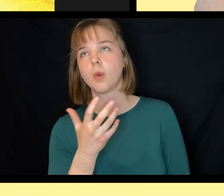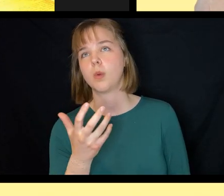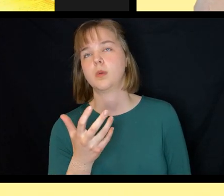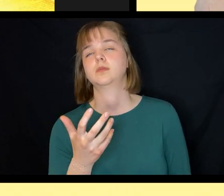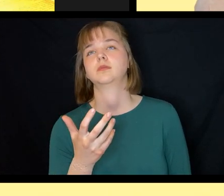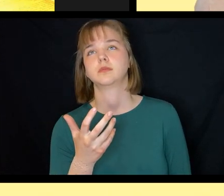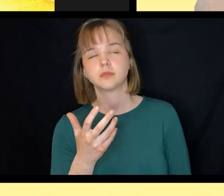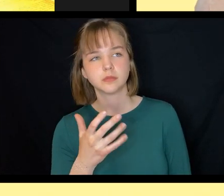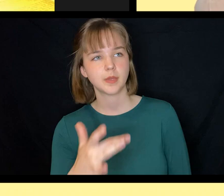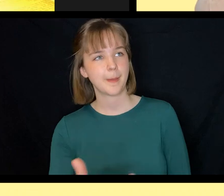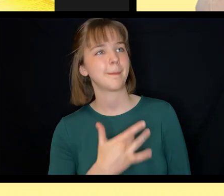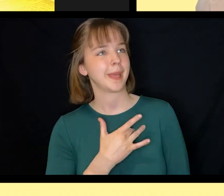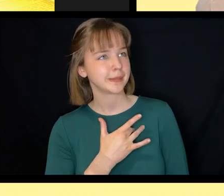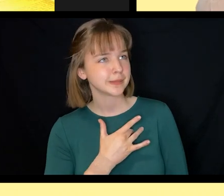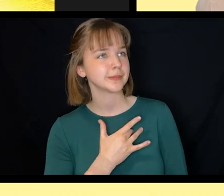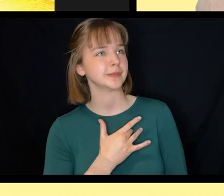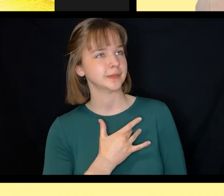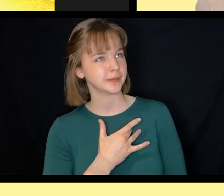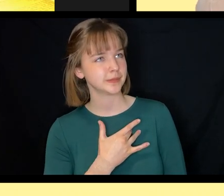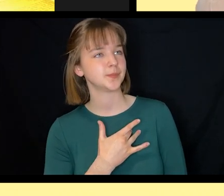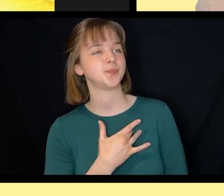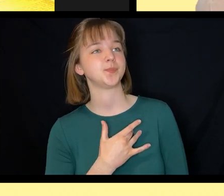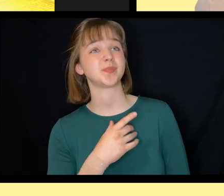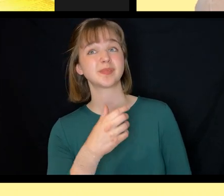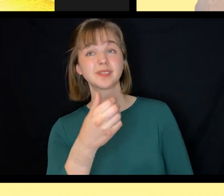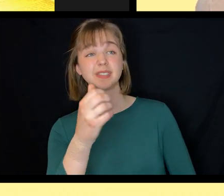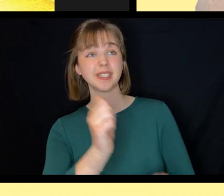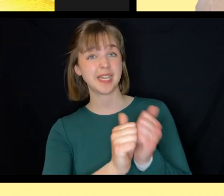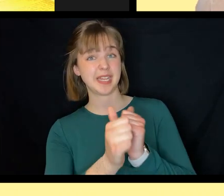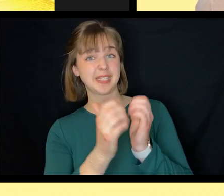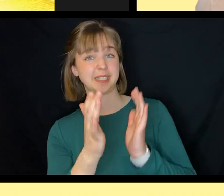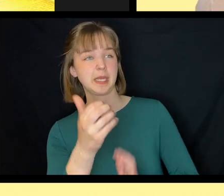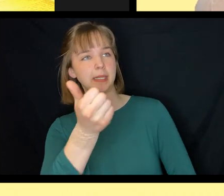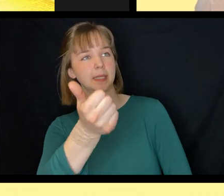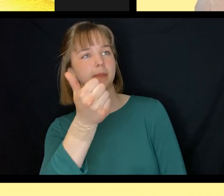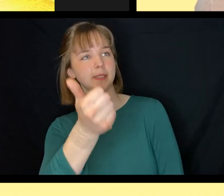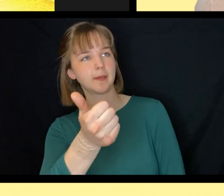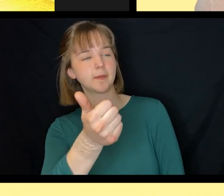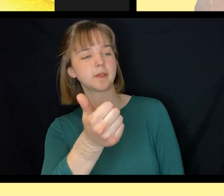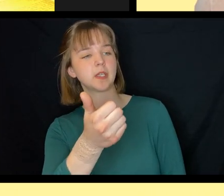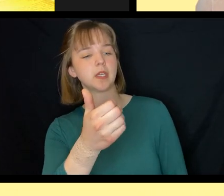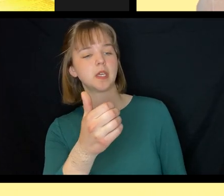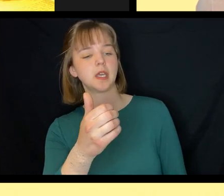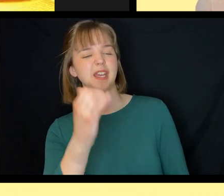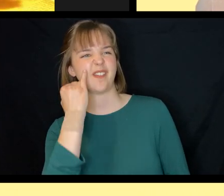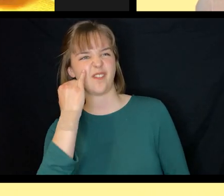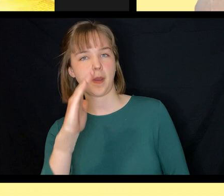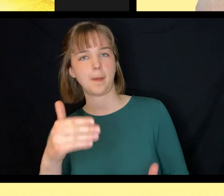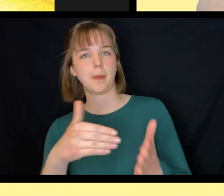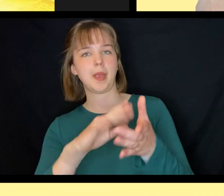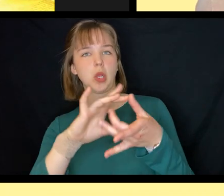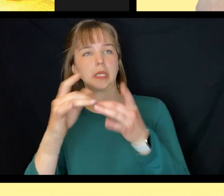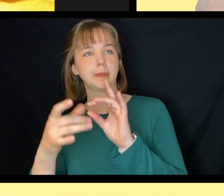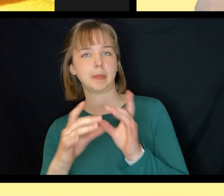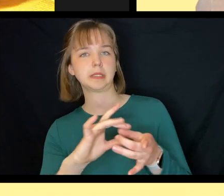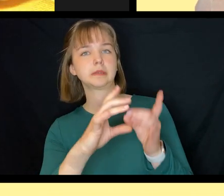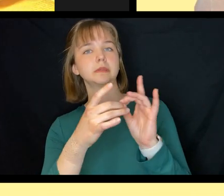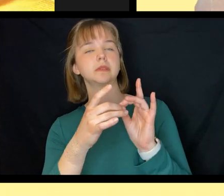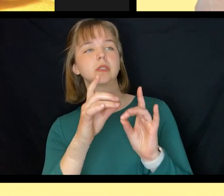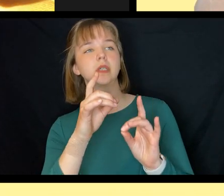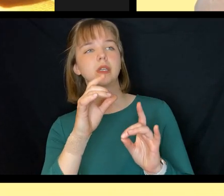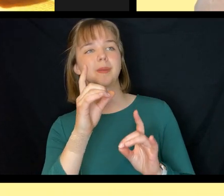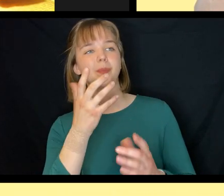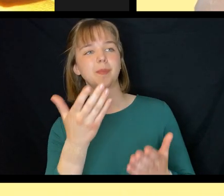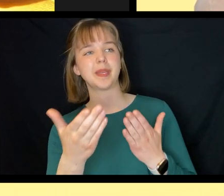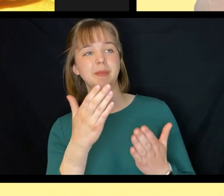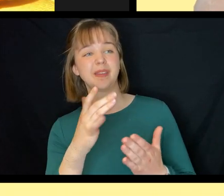too, is like you see these people who probably are going through challenges that are a little different than most people go through, and probably